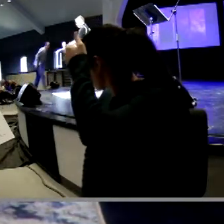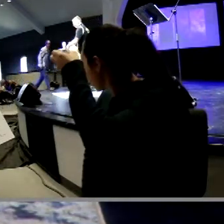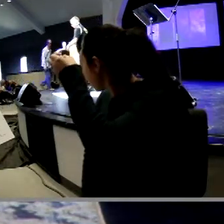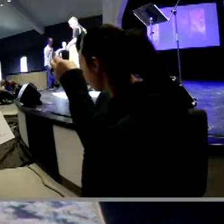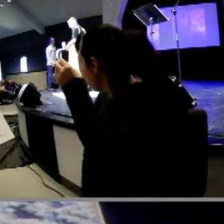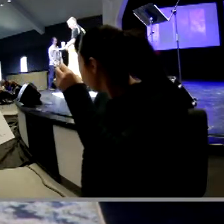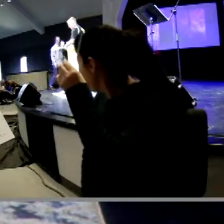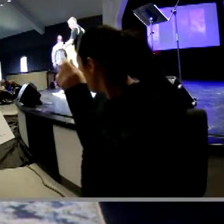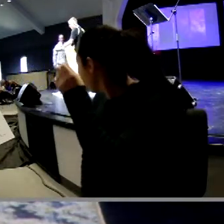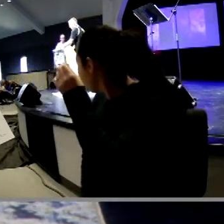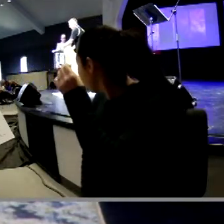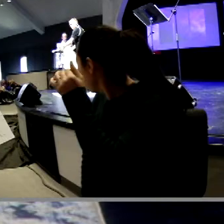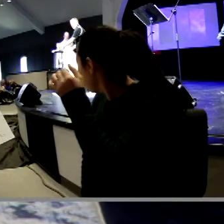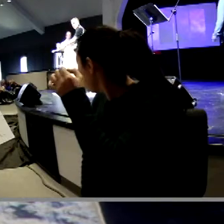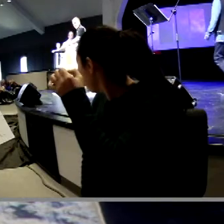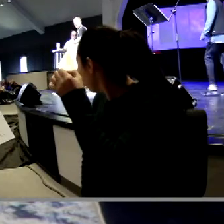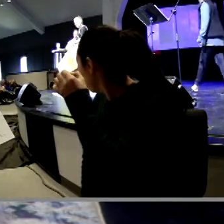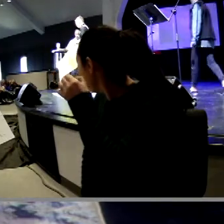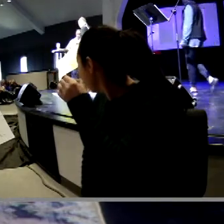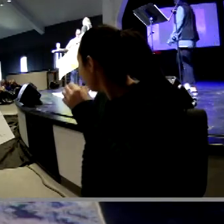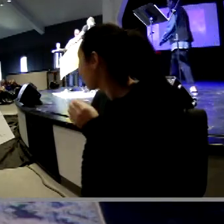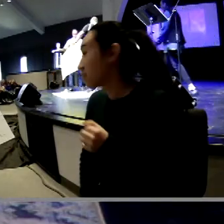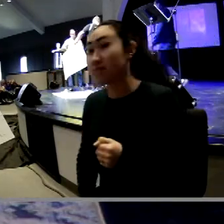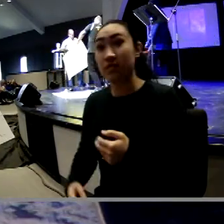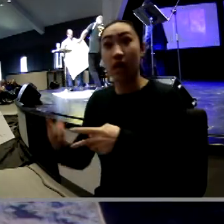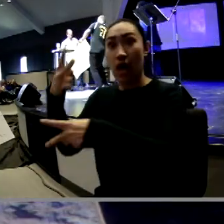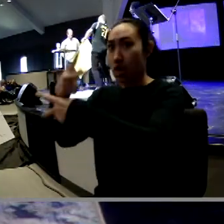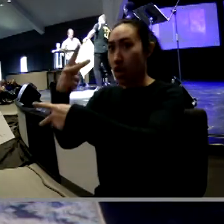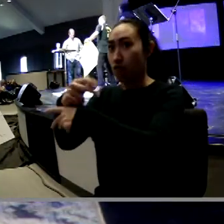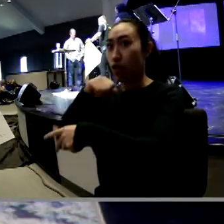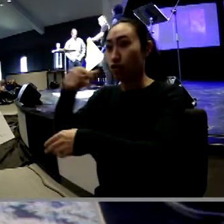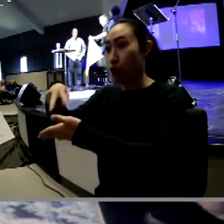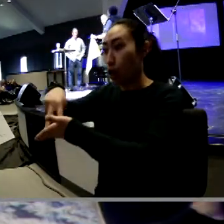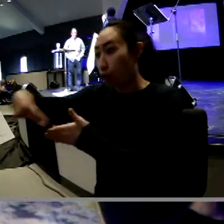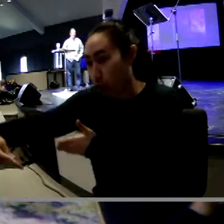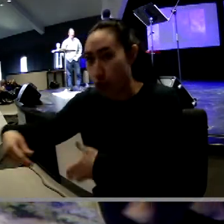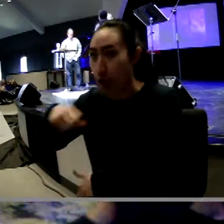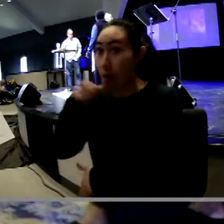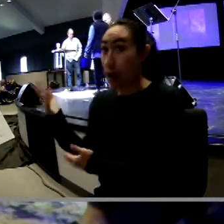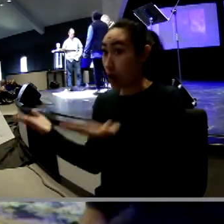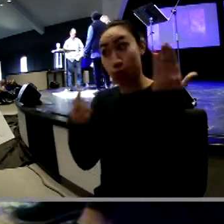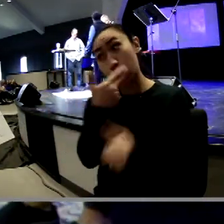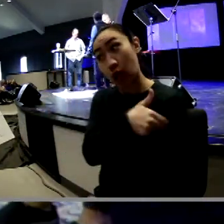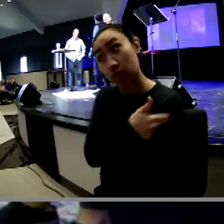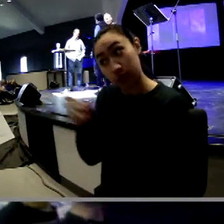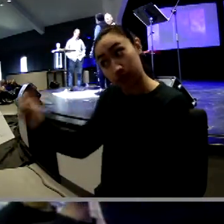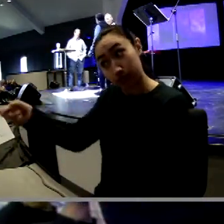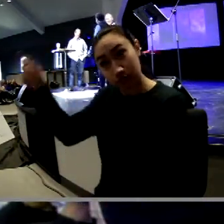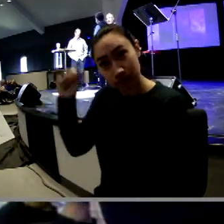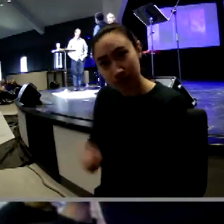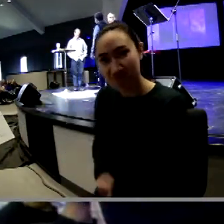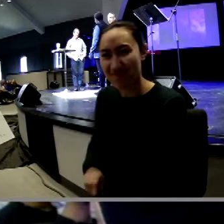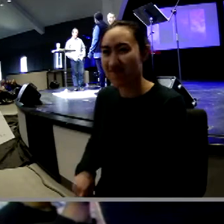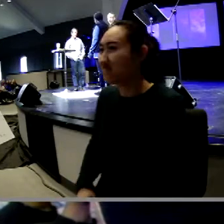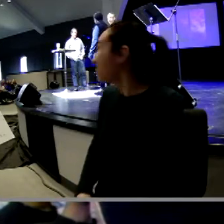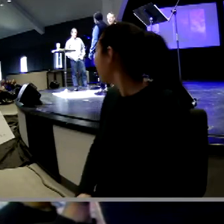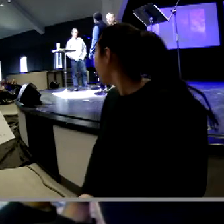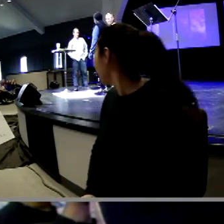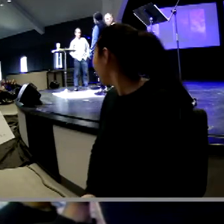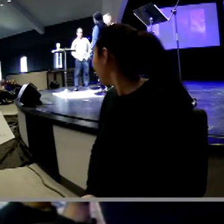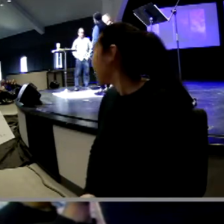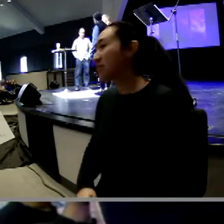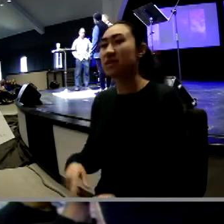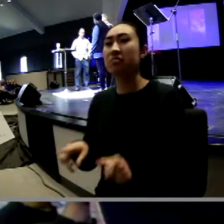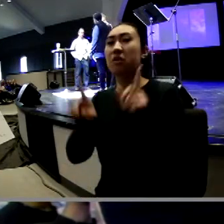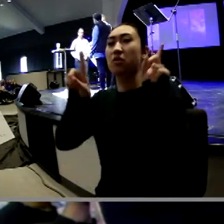Careful, Bill. I don't want to take you to the hospital in Forest Lake. Good to see you, buddy. Miss Kim? Okay, I got a question for the two